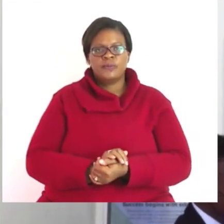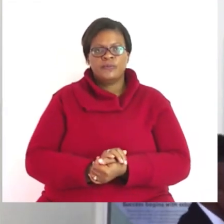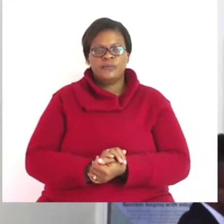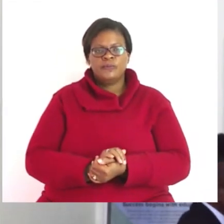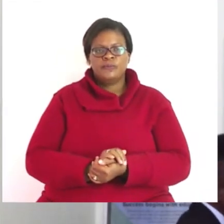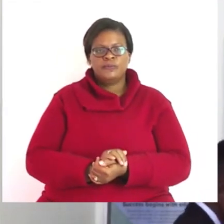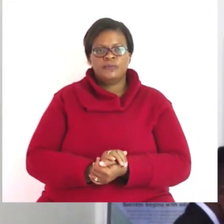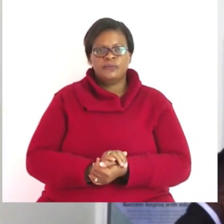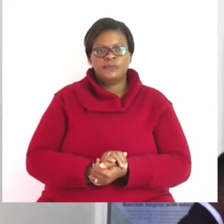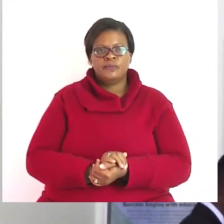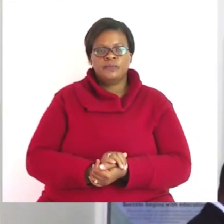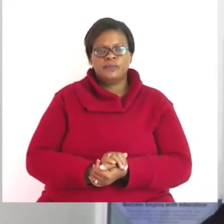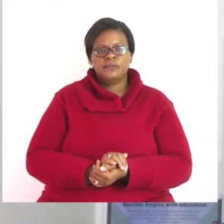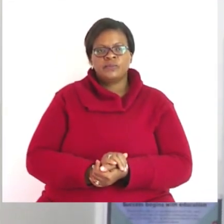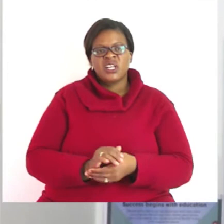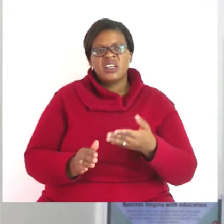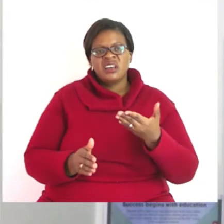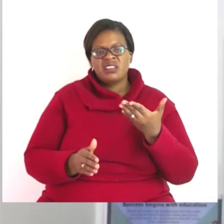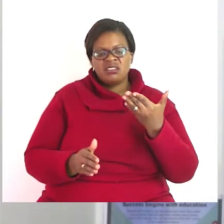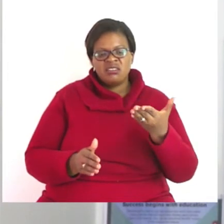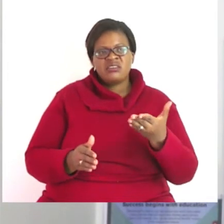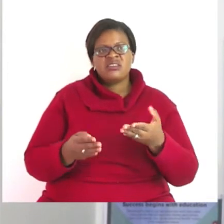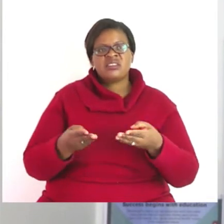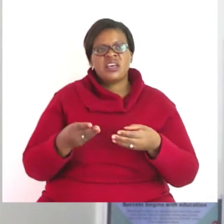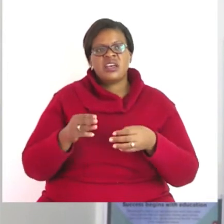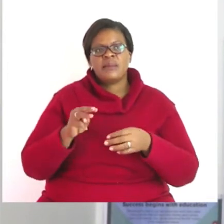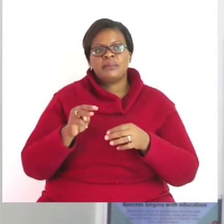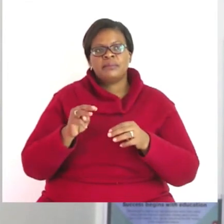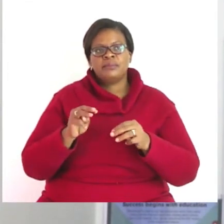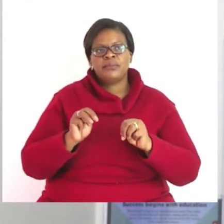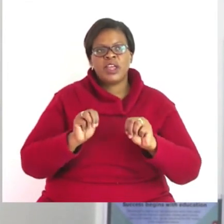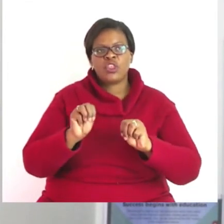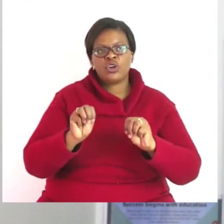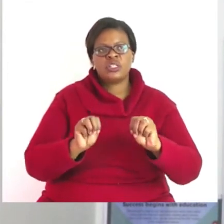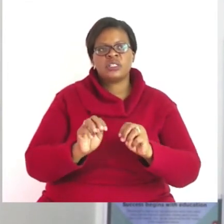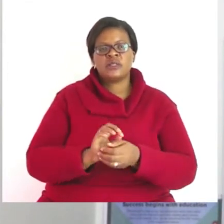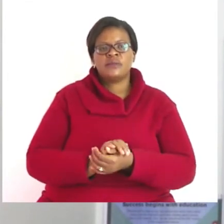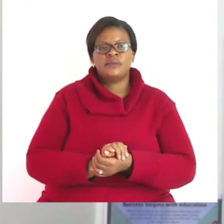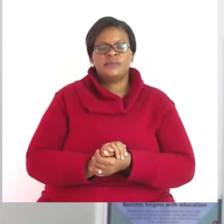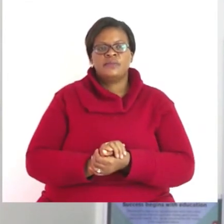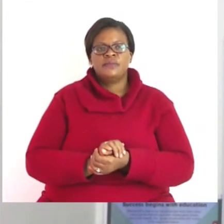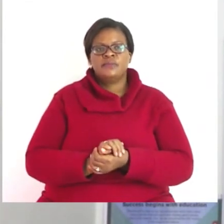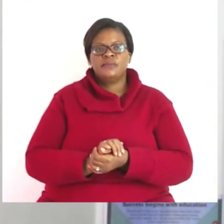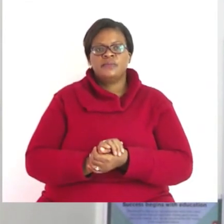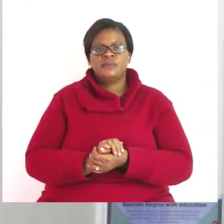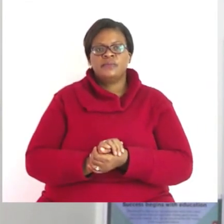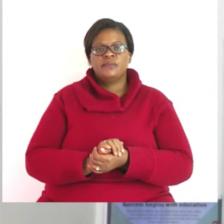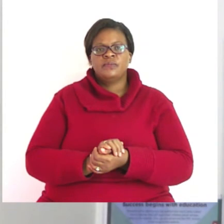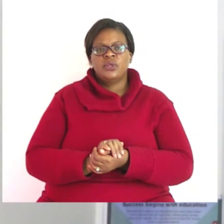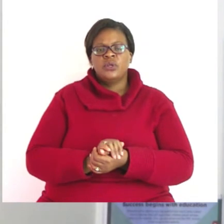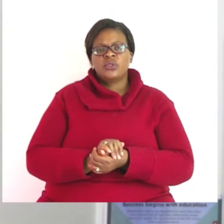a method which is called a factor tree. Another method is the ladder